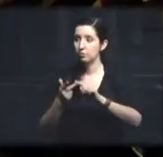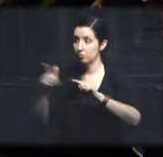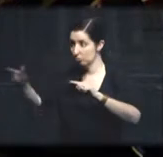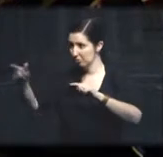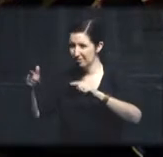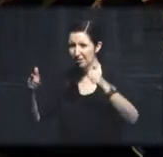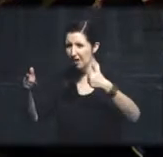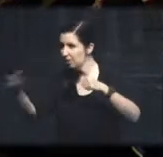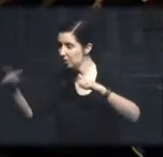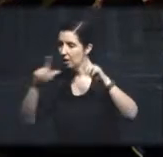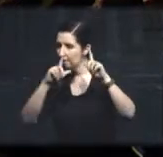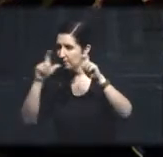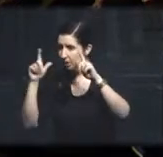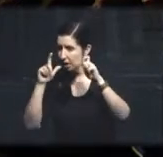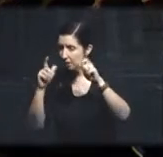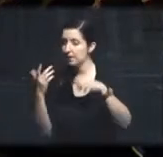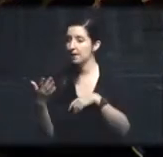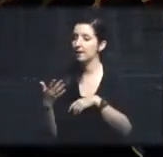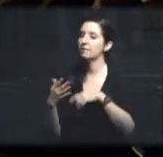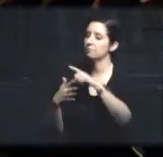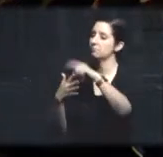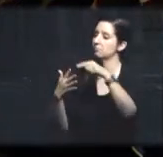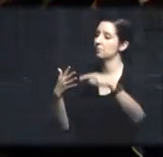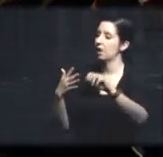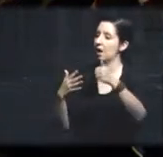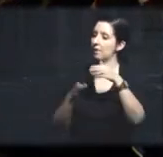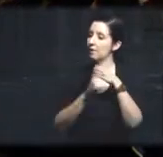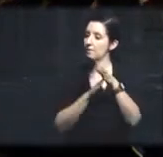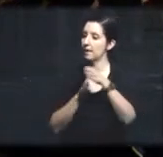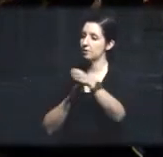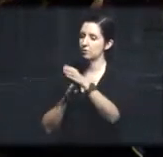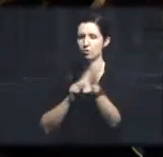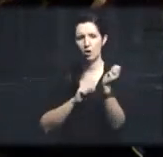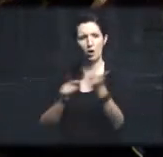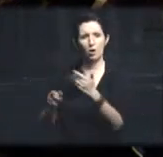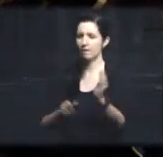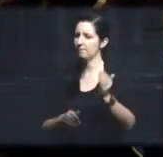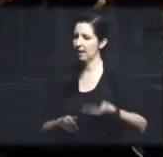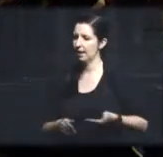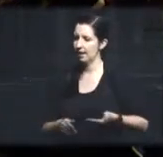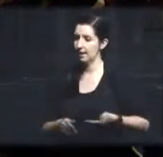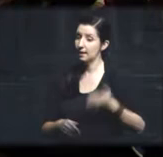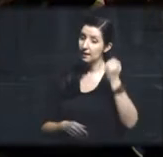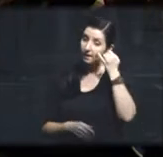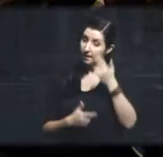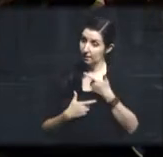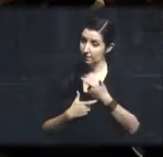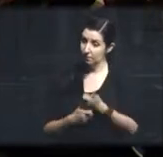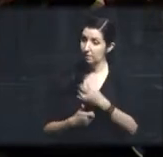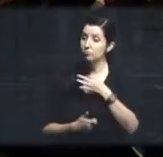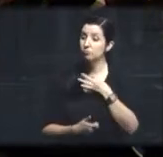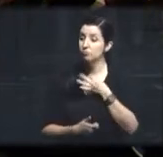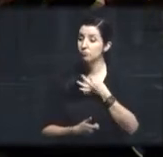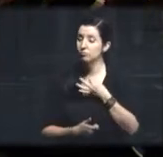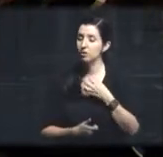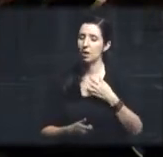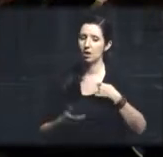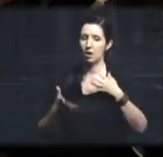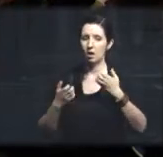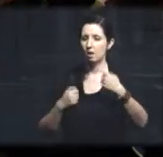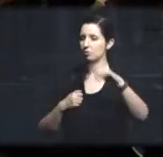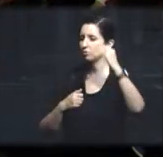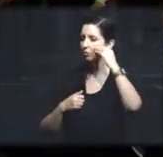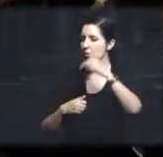Photography, thank you, and others will be invited. And so if you're interested in this, what I want people to know are who are the